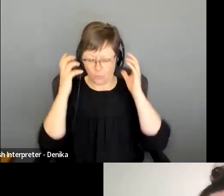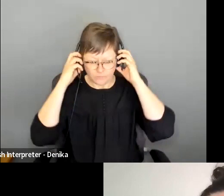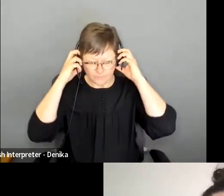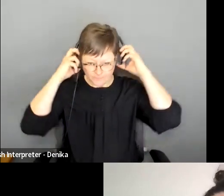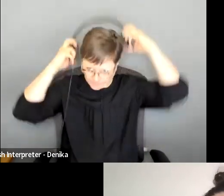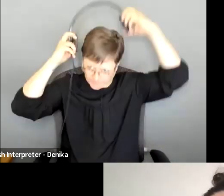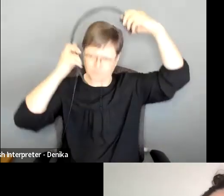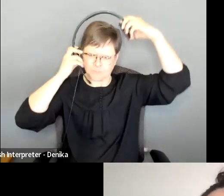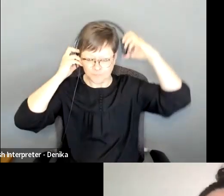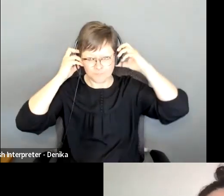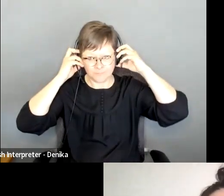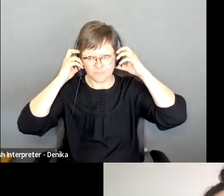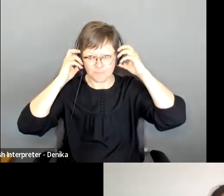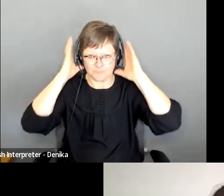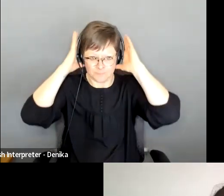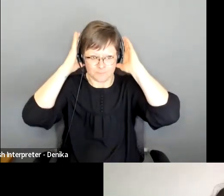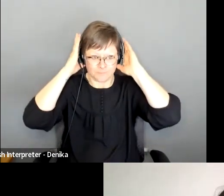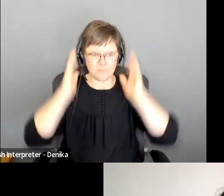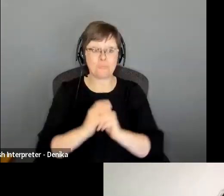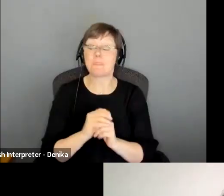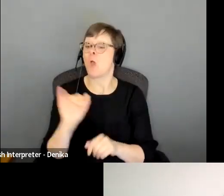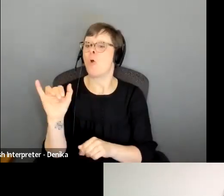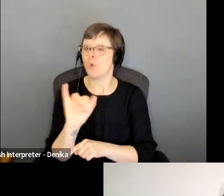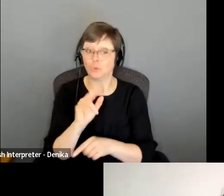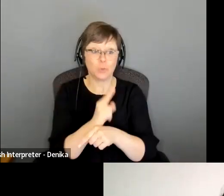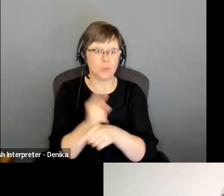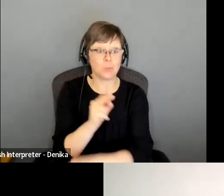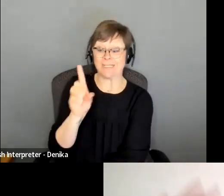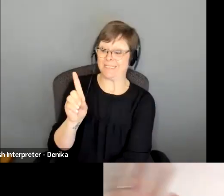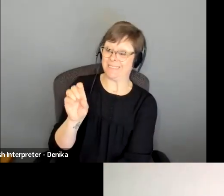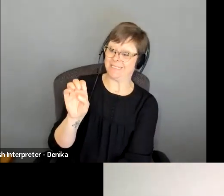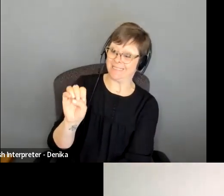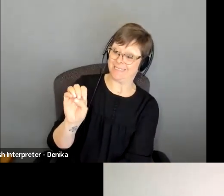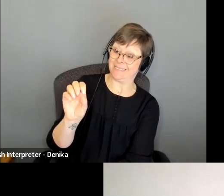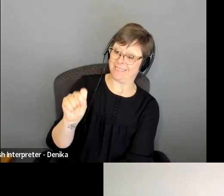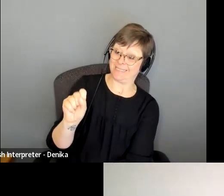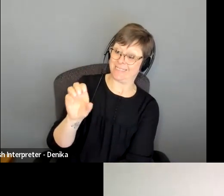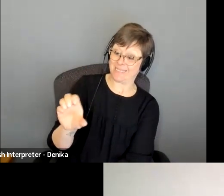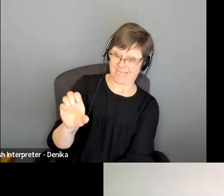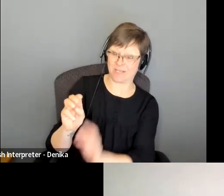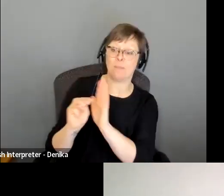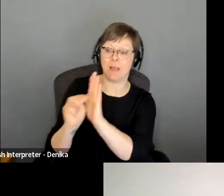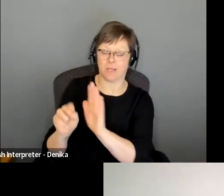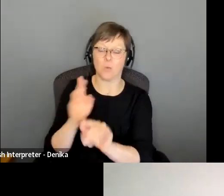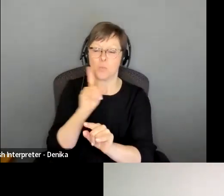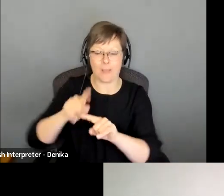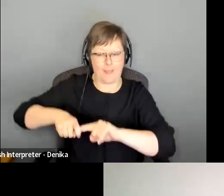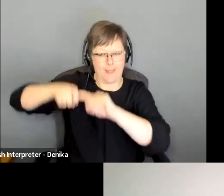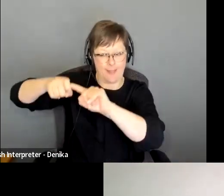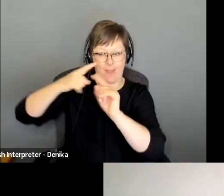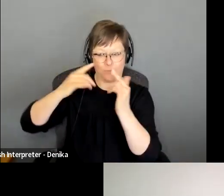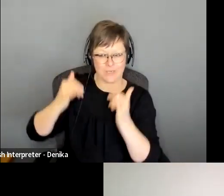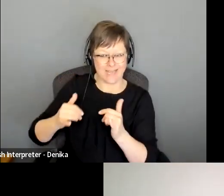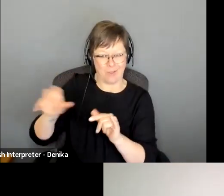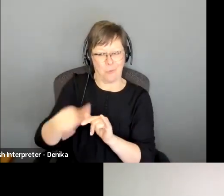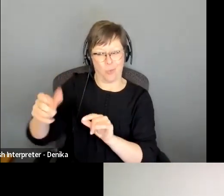use the desk model, which we're going to put a pin in because we have a whole nother slide about the desk model that we'll